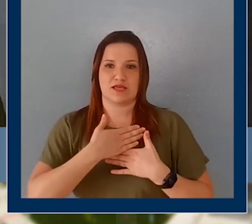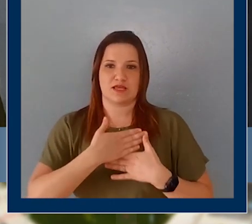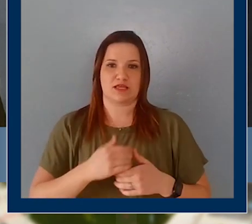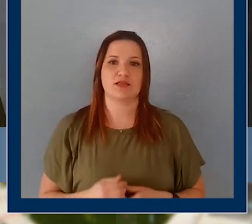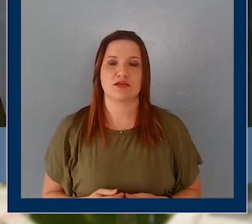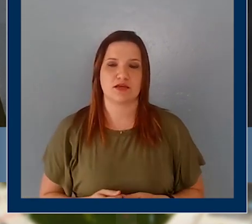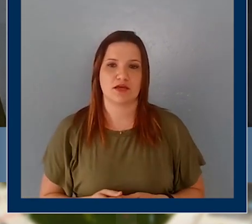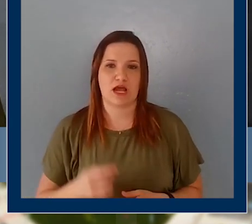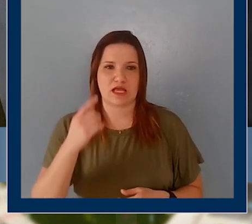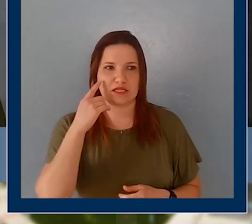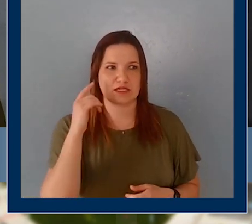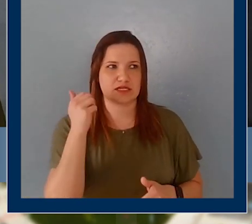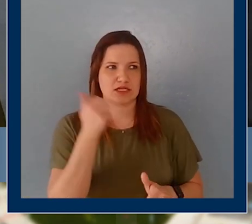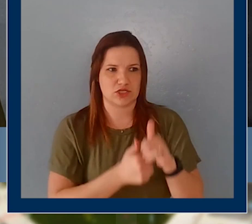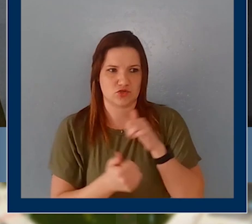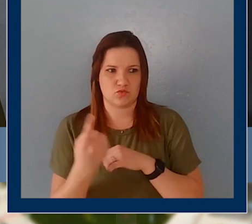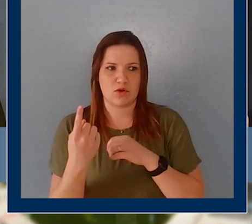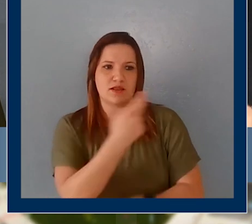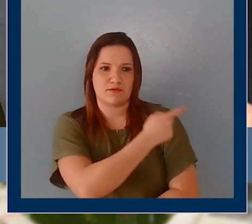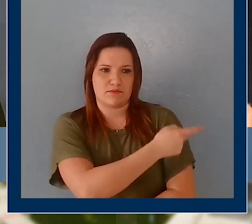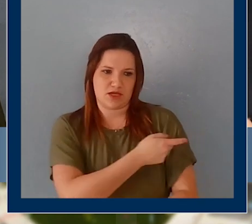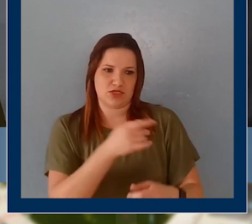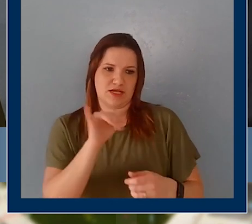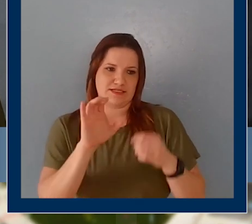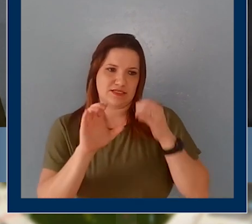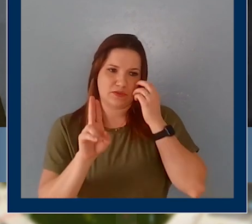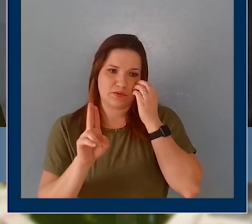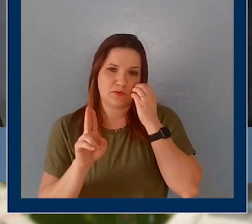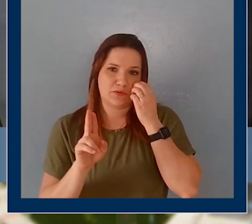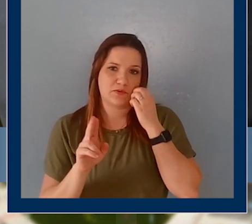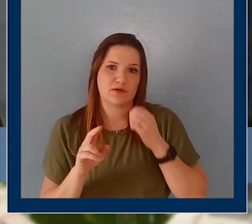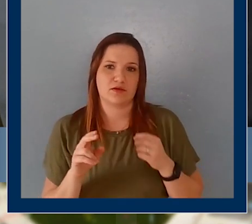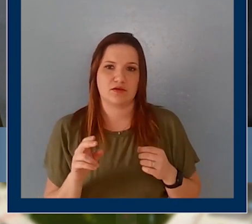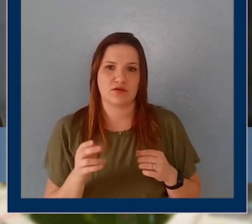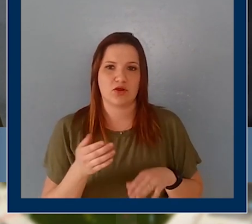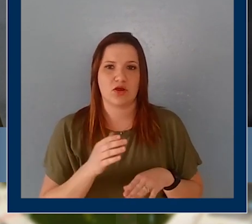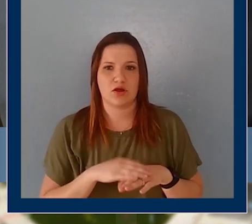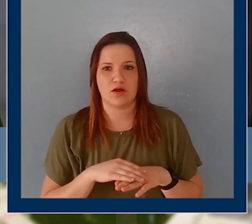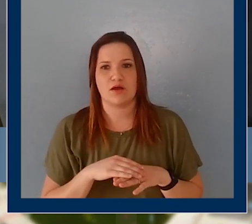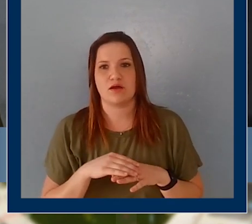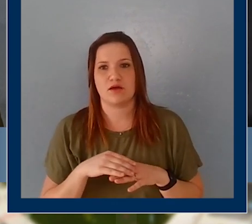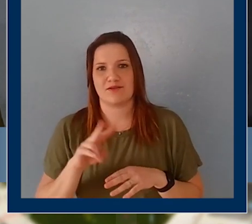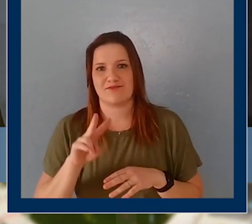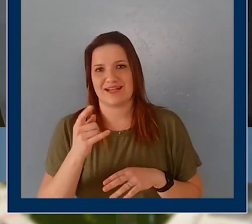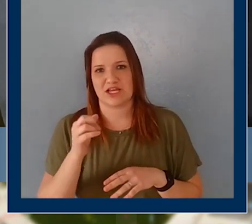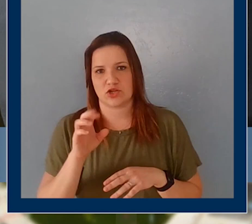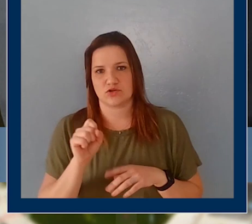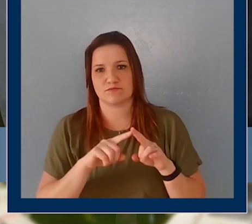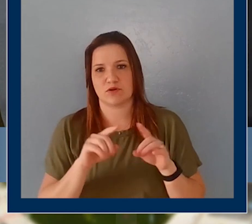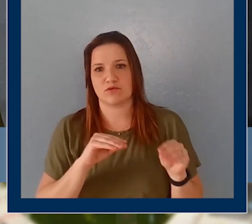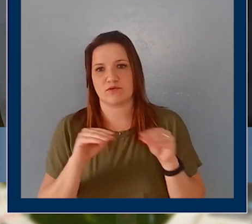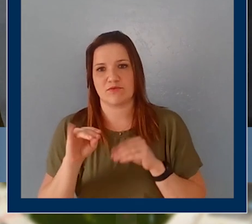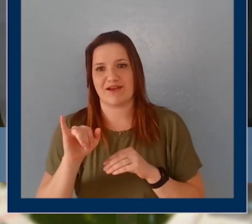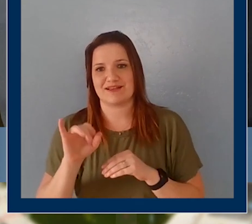COVID positive. And right now, 21 of them are in the ICU. We have a total